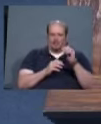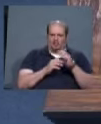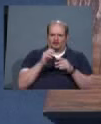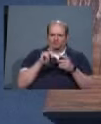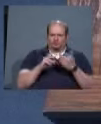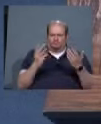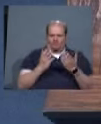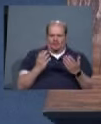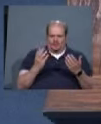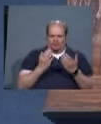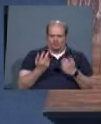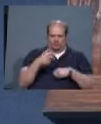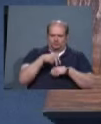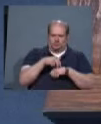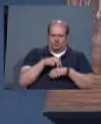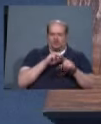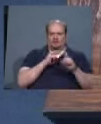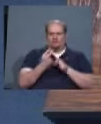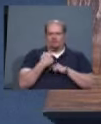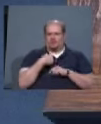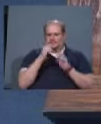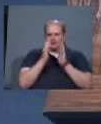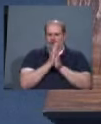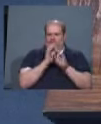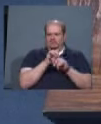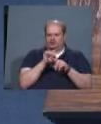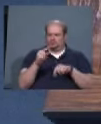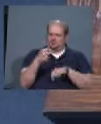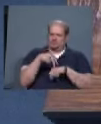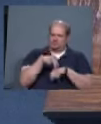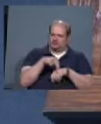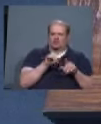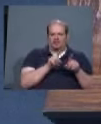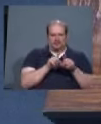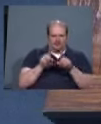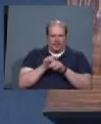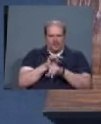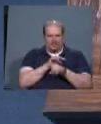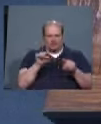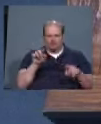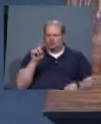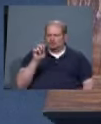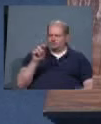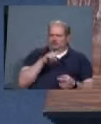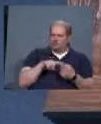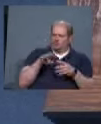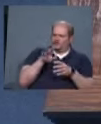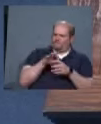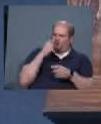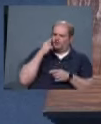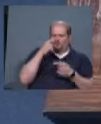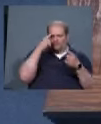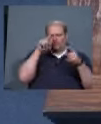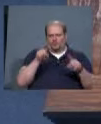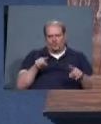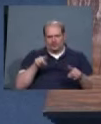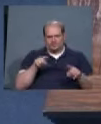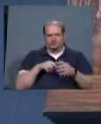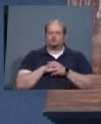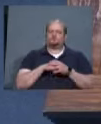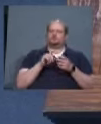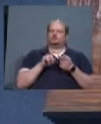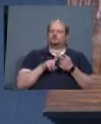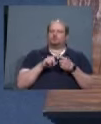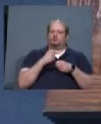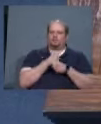uncomfortable to be here to take this stand, but I'm asking you to take a stand just as you did when you voted for the resolution